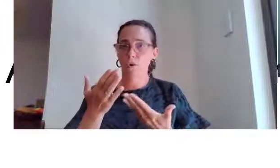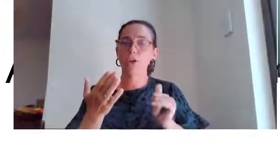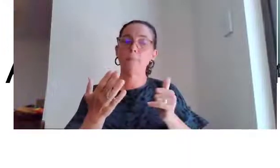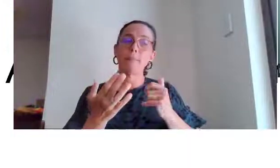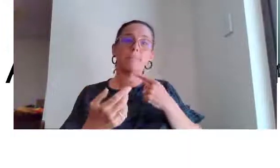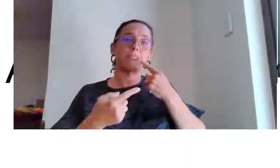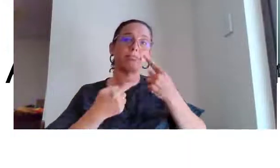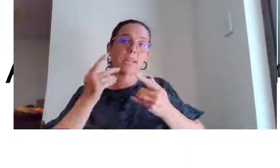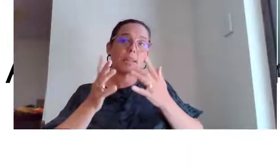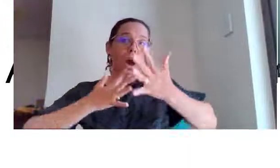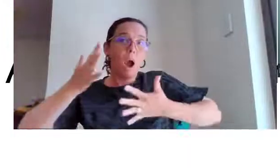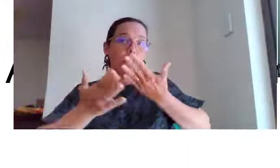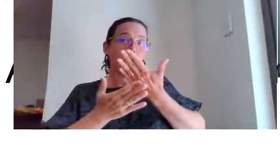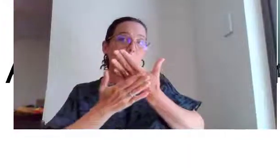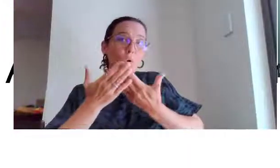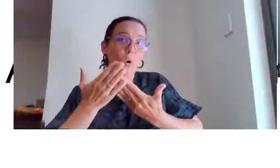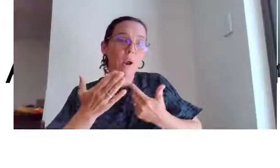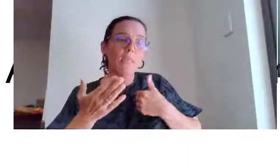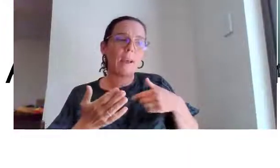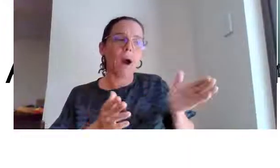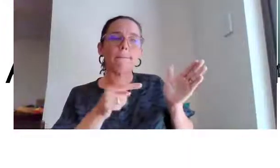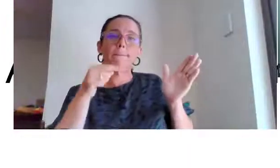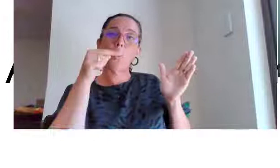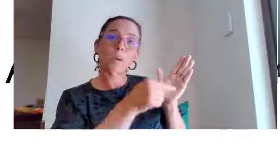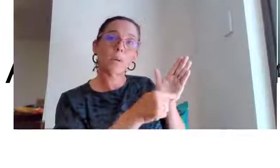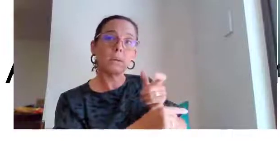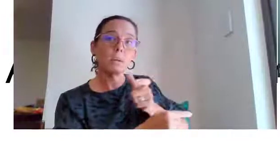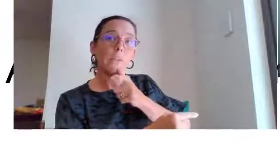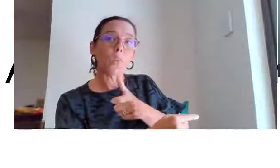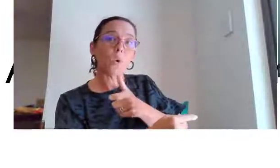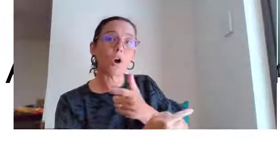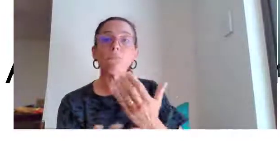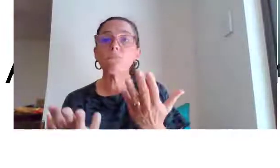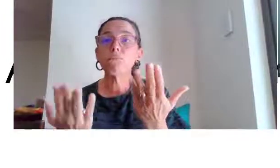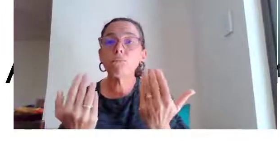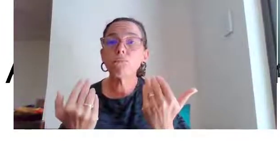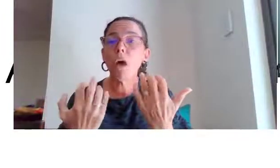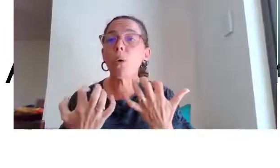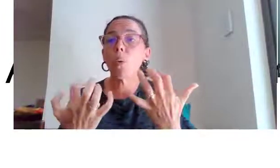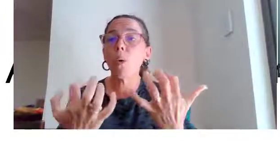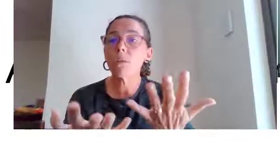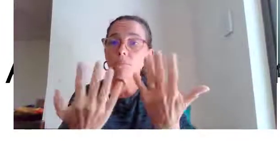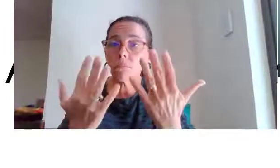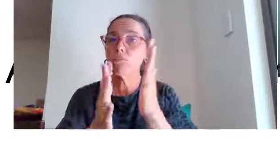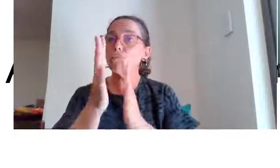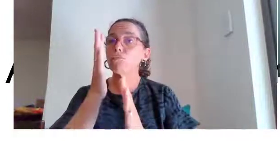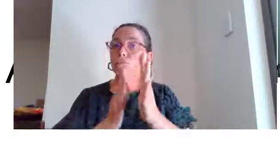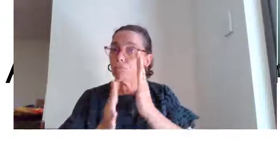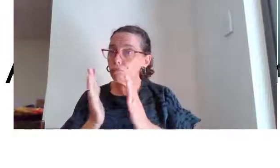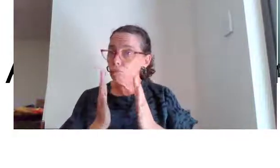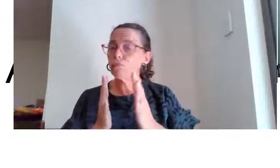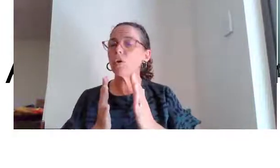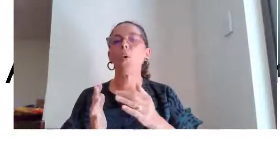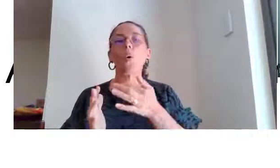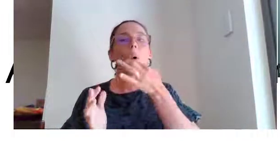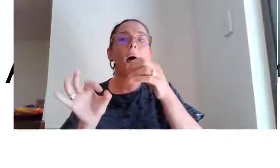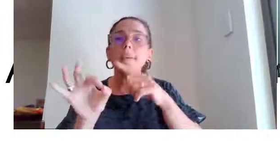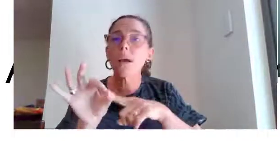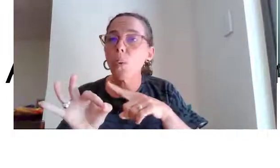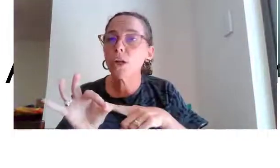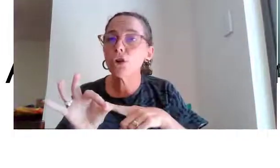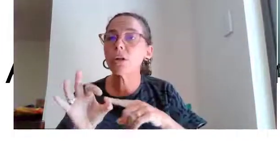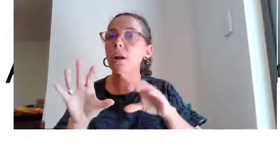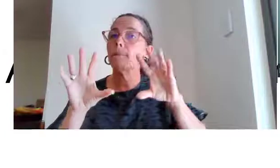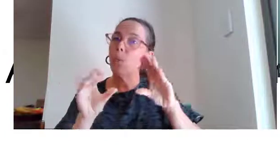and particularly if those words, there is a little bit of a motif throughout the book where those words or signs keep coming up. And that way we would